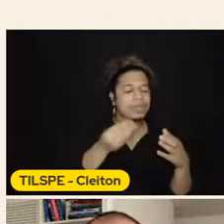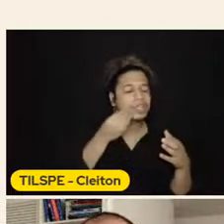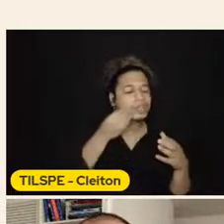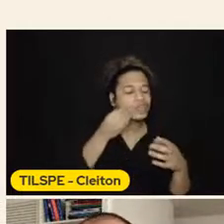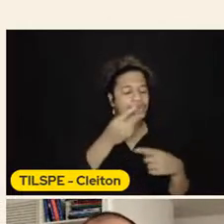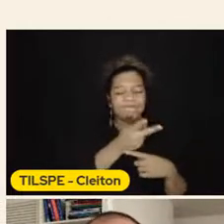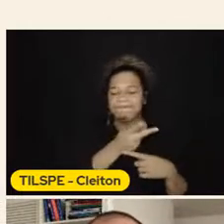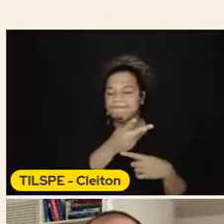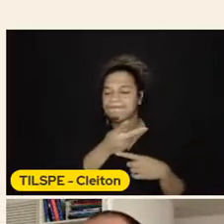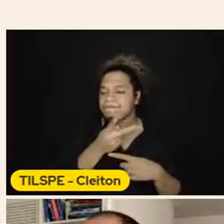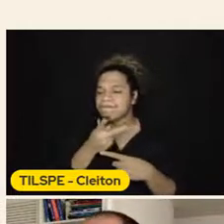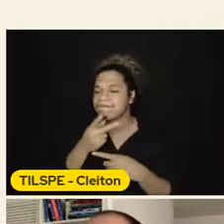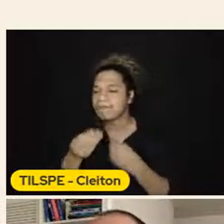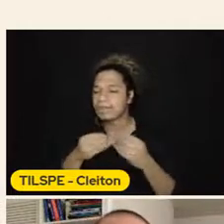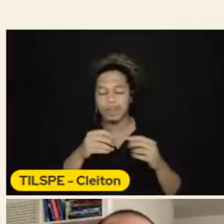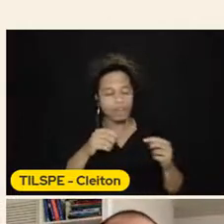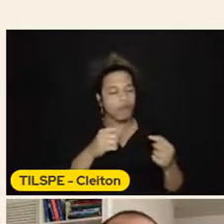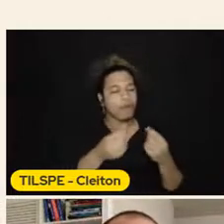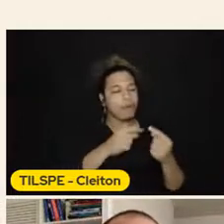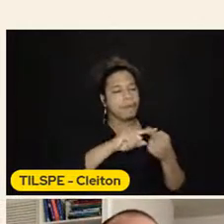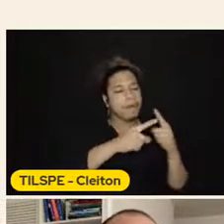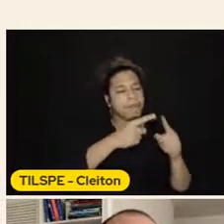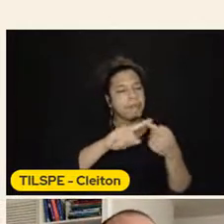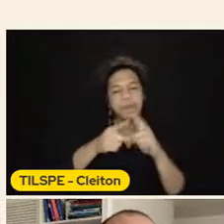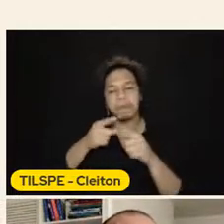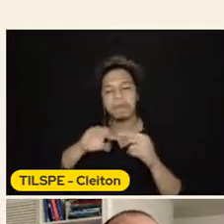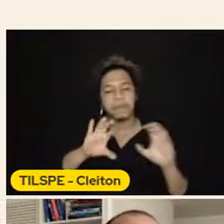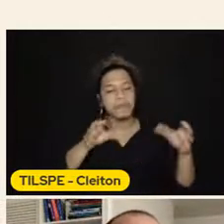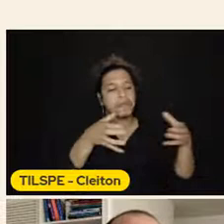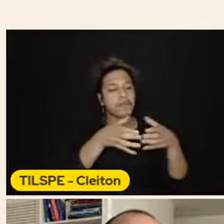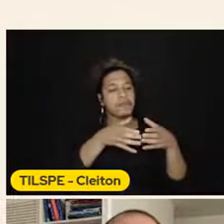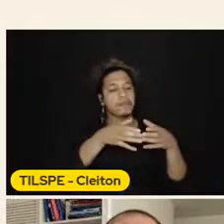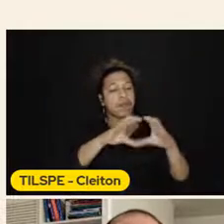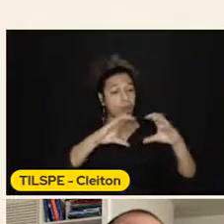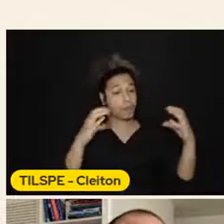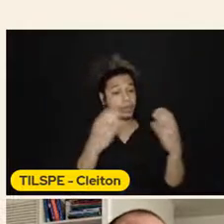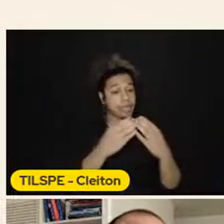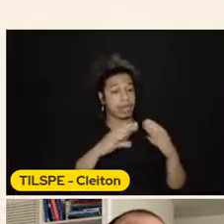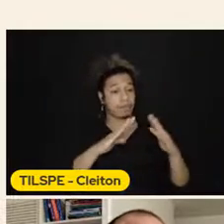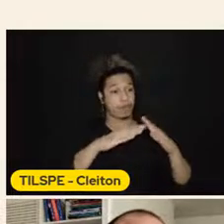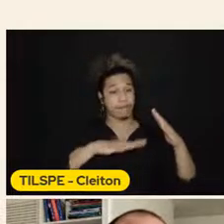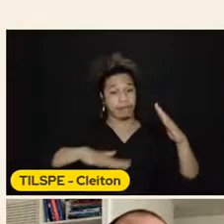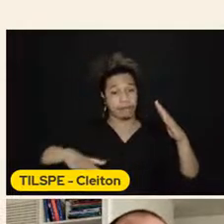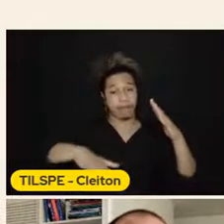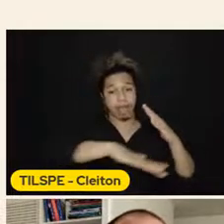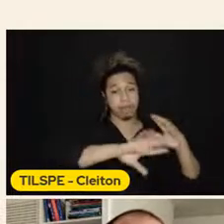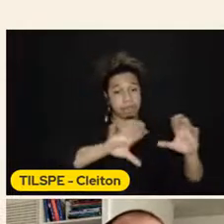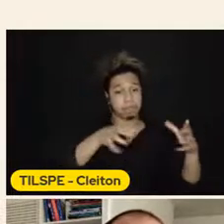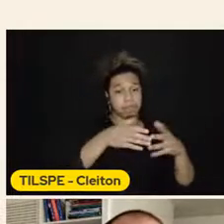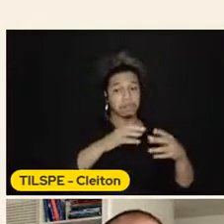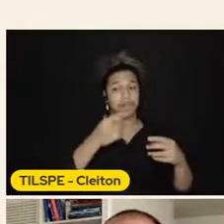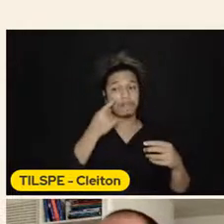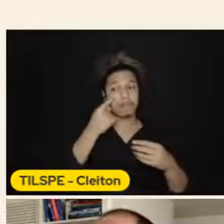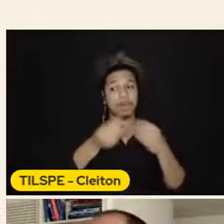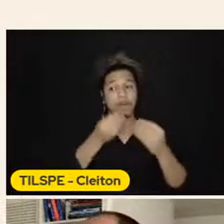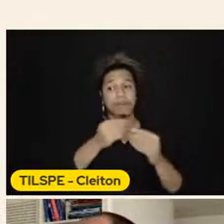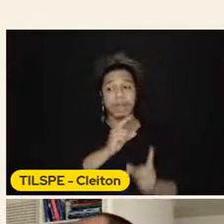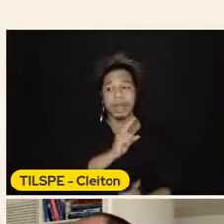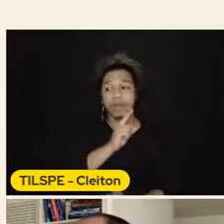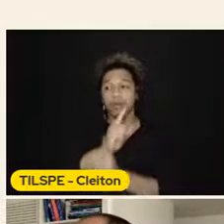this crowdsource funding in order to go out there and see if they could find